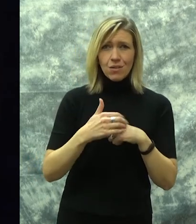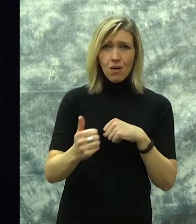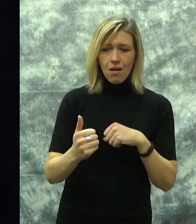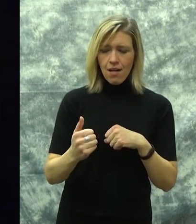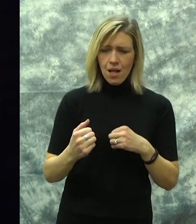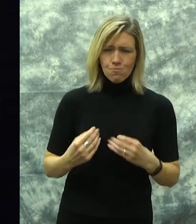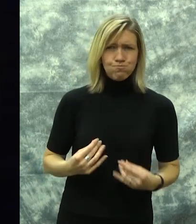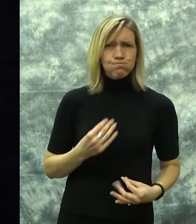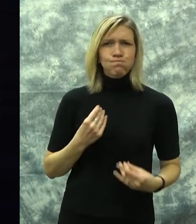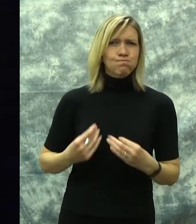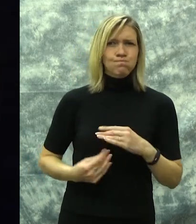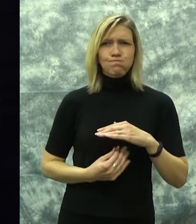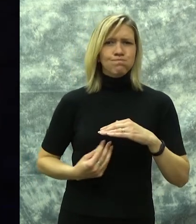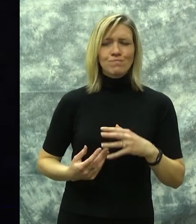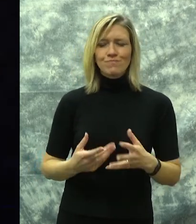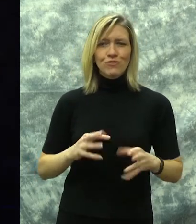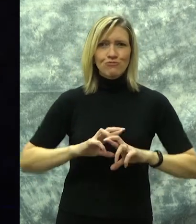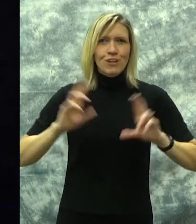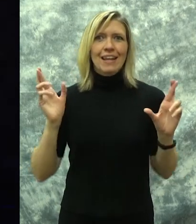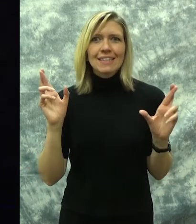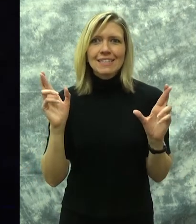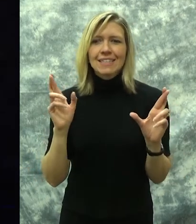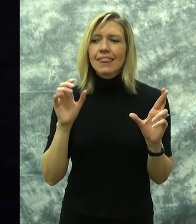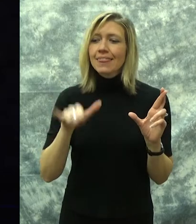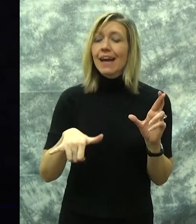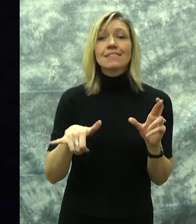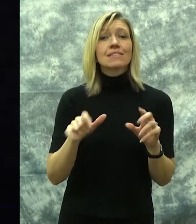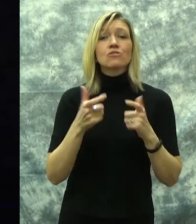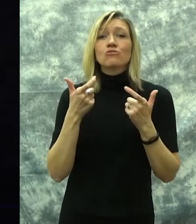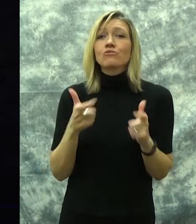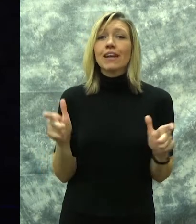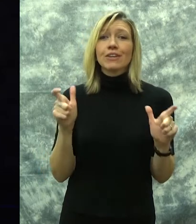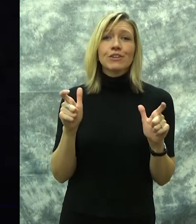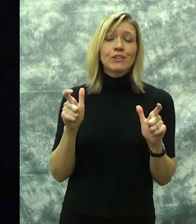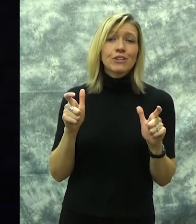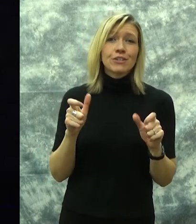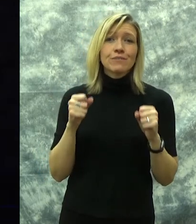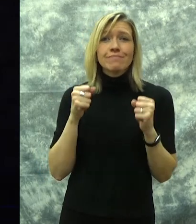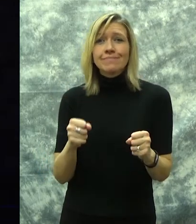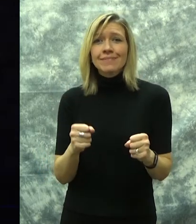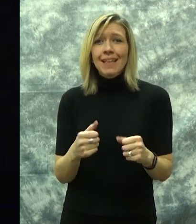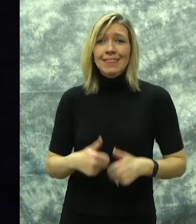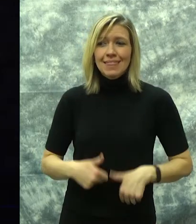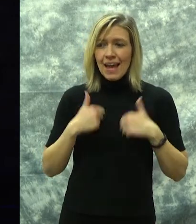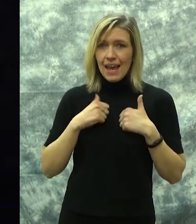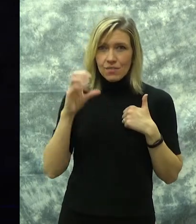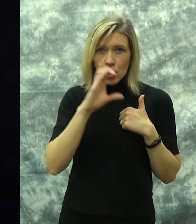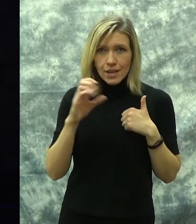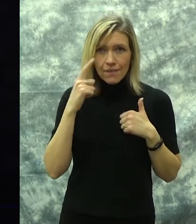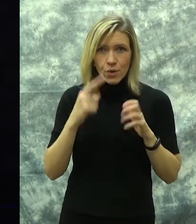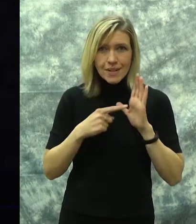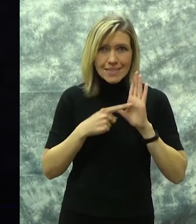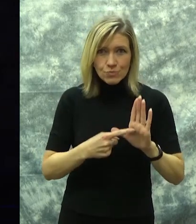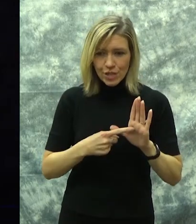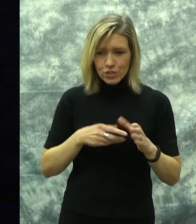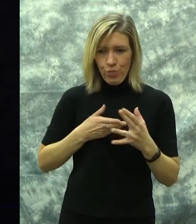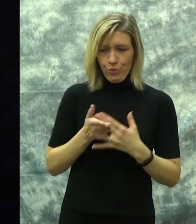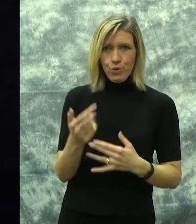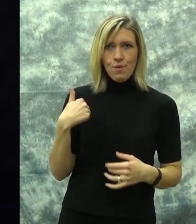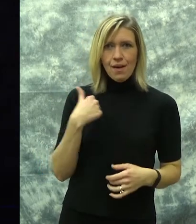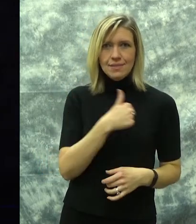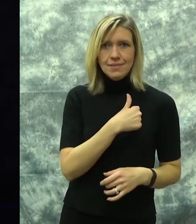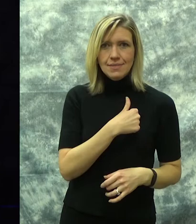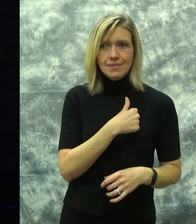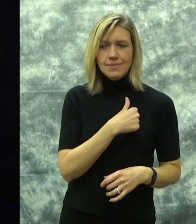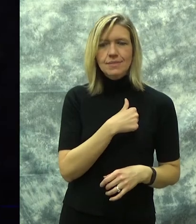within us is that greater life seeking expression through us in a more expansive way. That